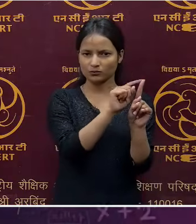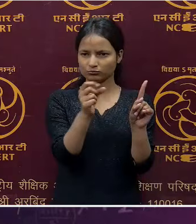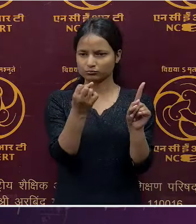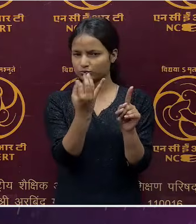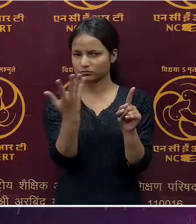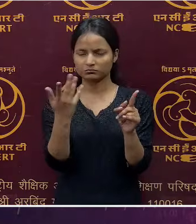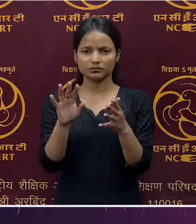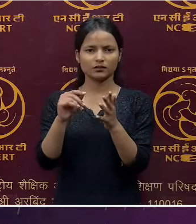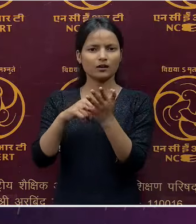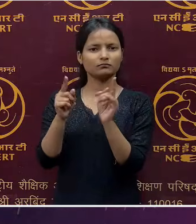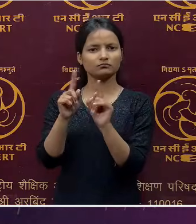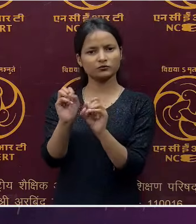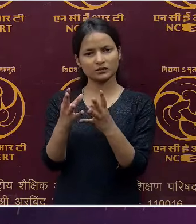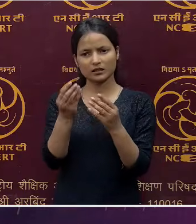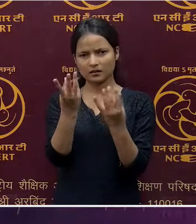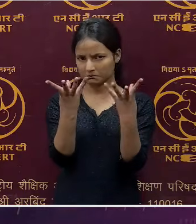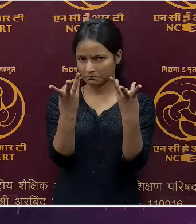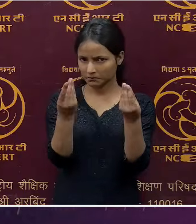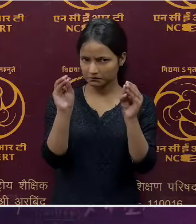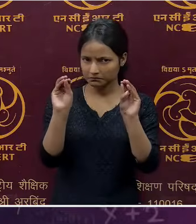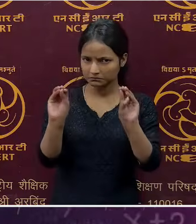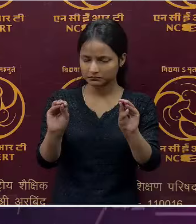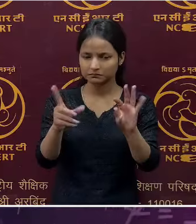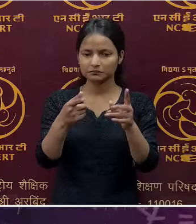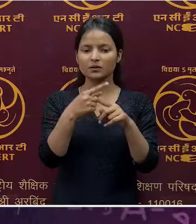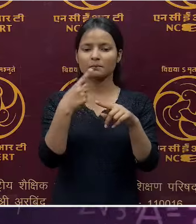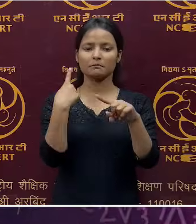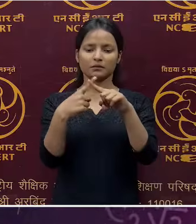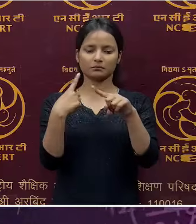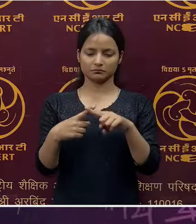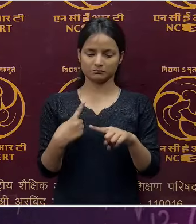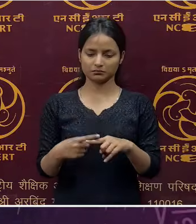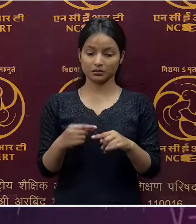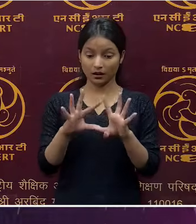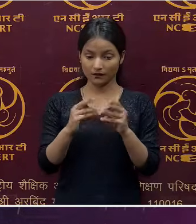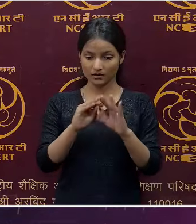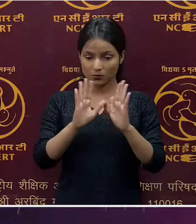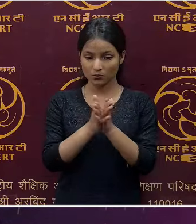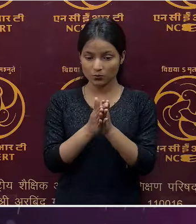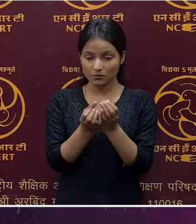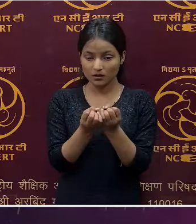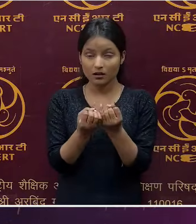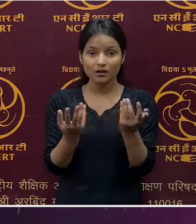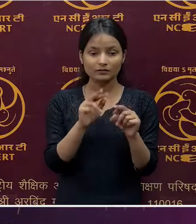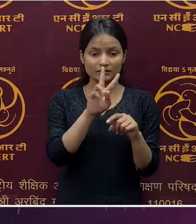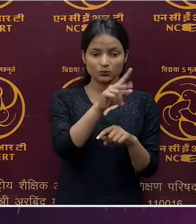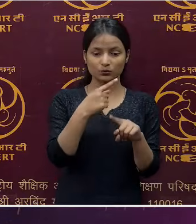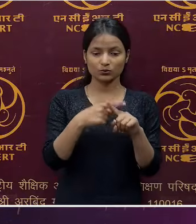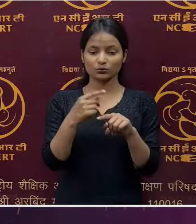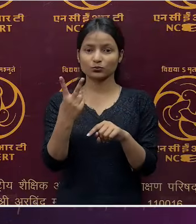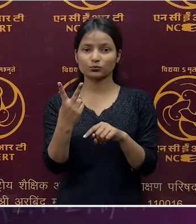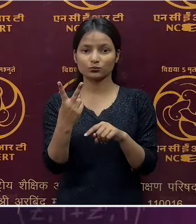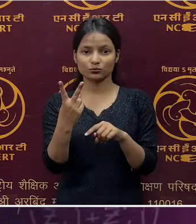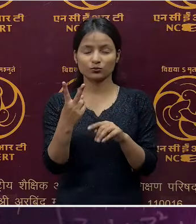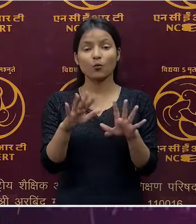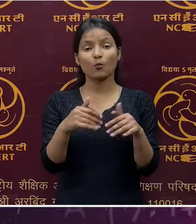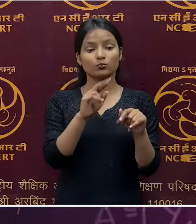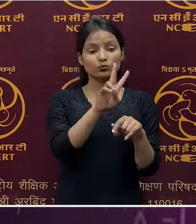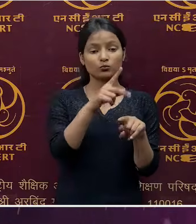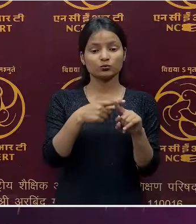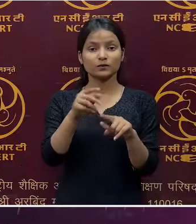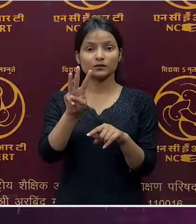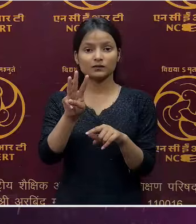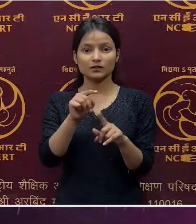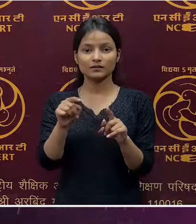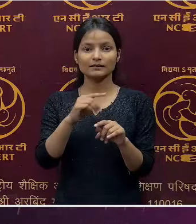and this is again one example. Set A and B, 2 set are given. How many number of elements? Whenever we talk the number